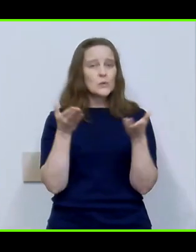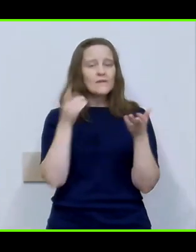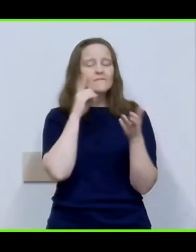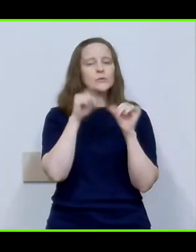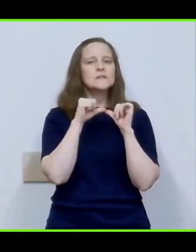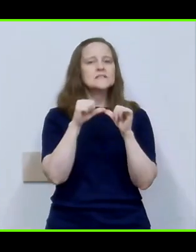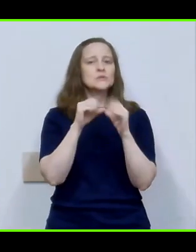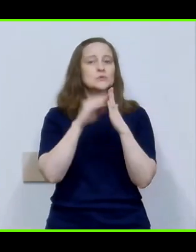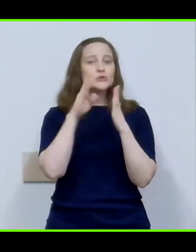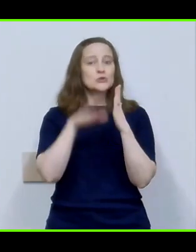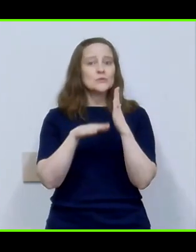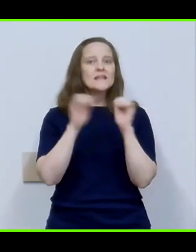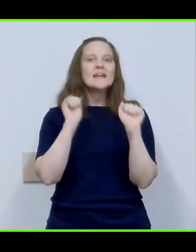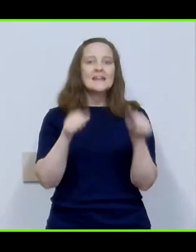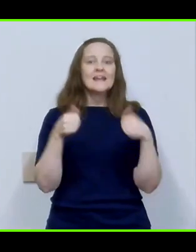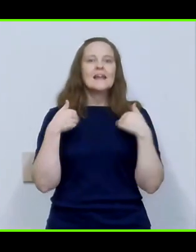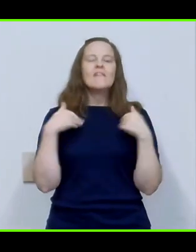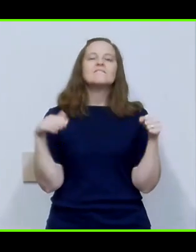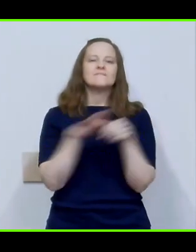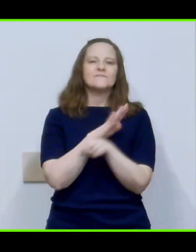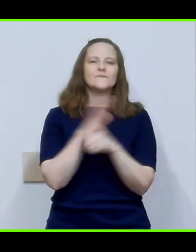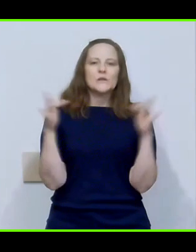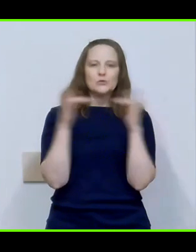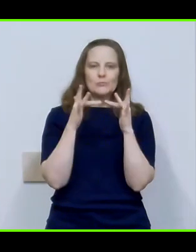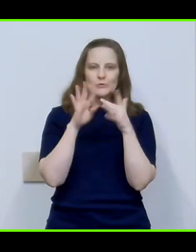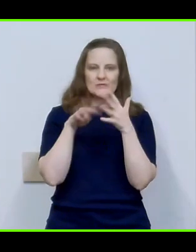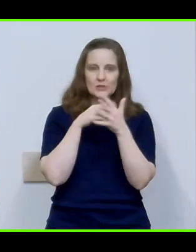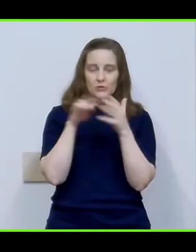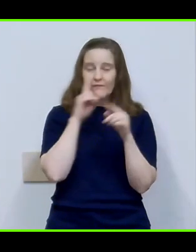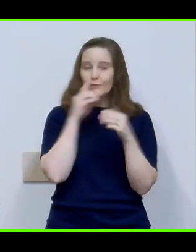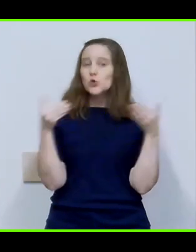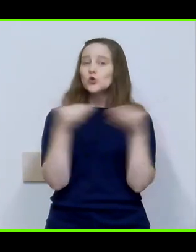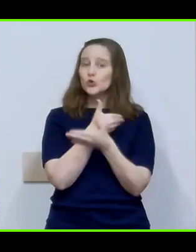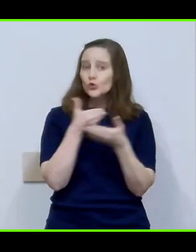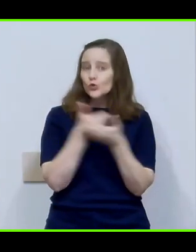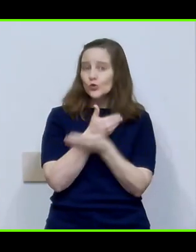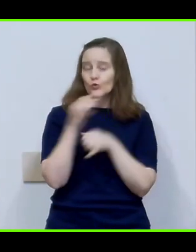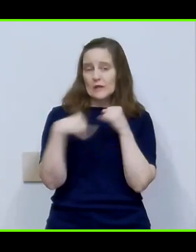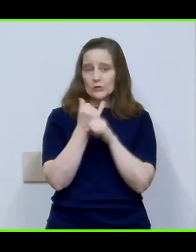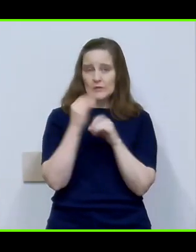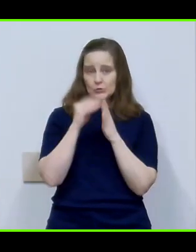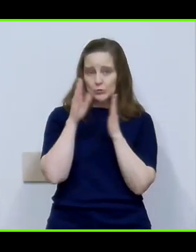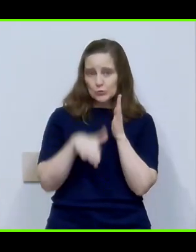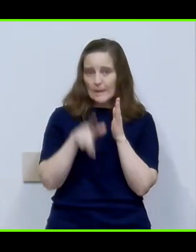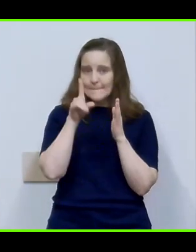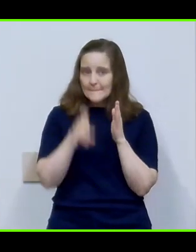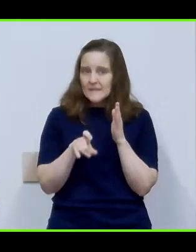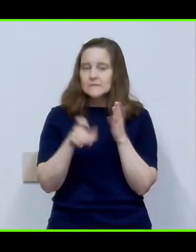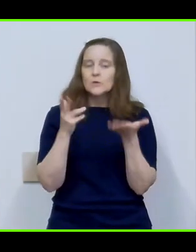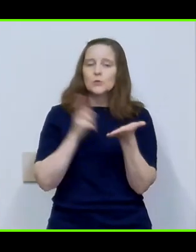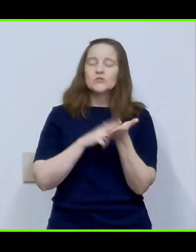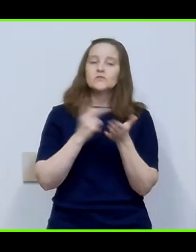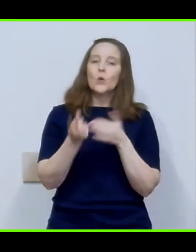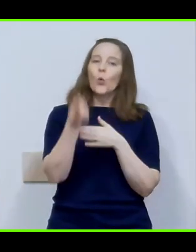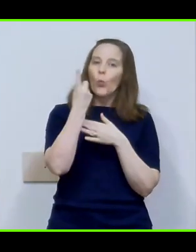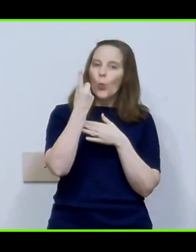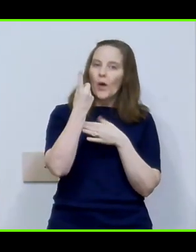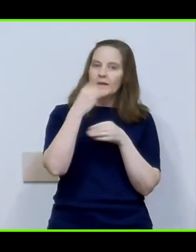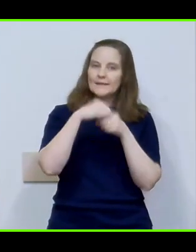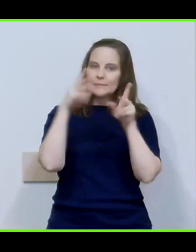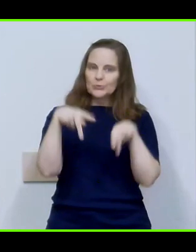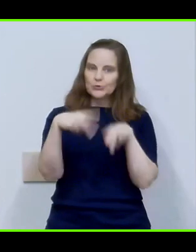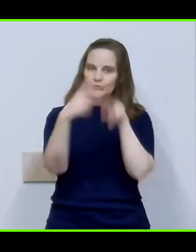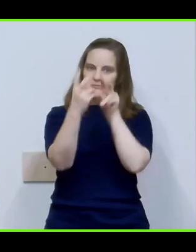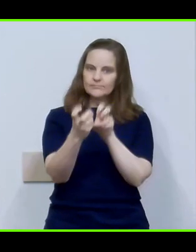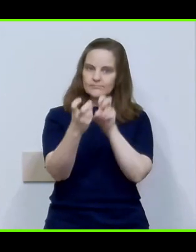continuing students, they can have a fully remote schedule, but for new international students, they must be registered for at least one course that meets